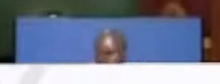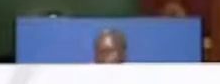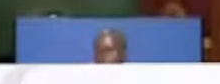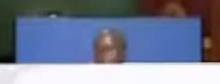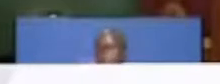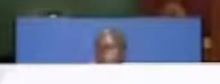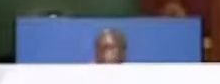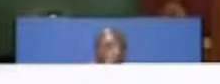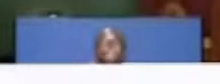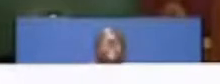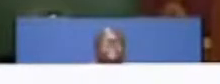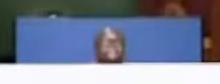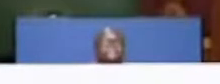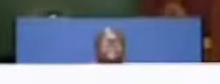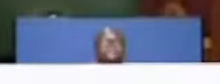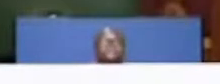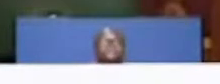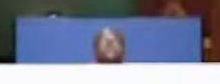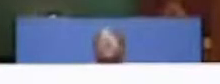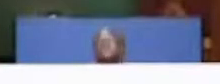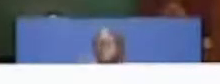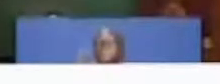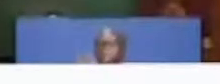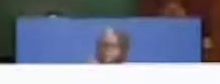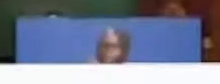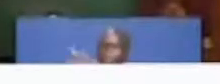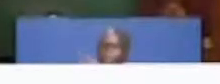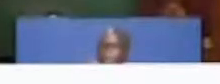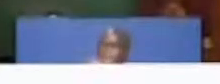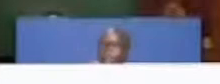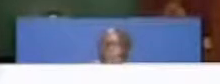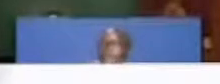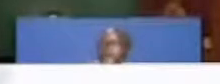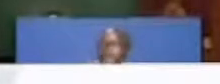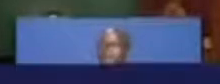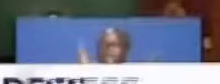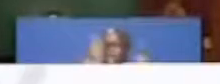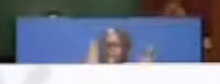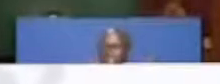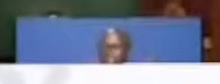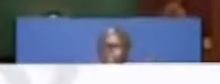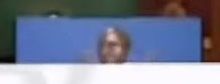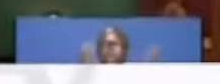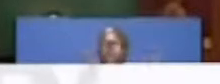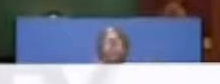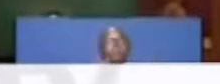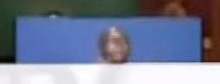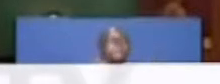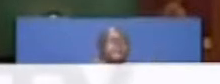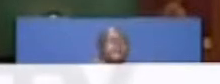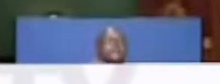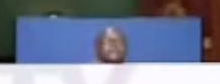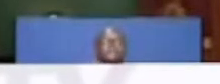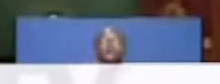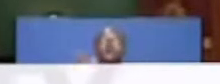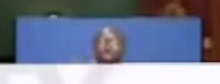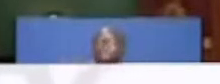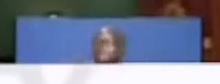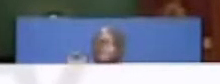Here, I look forward to all our international and global partners. COVID will not be